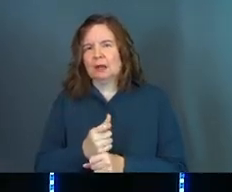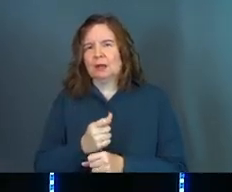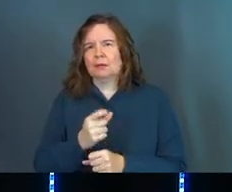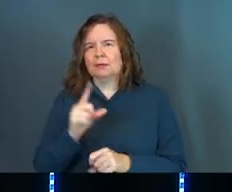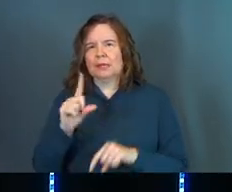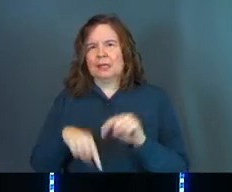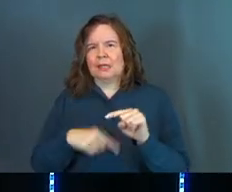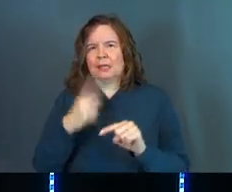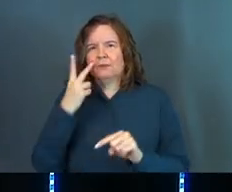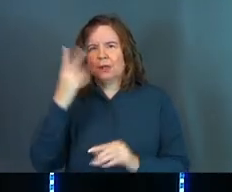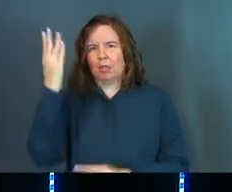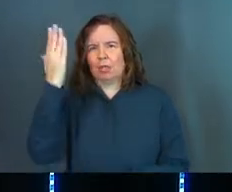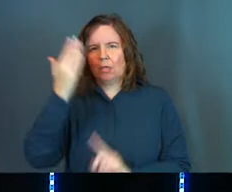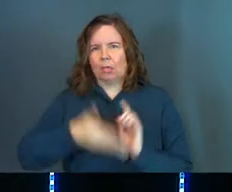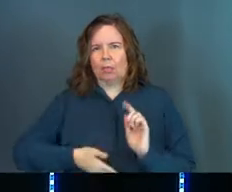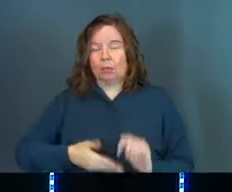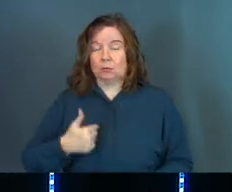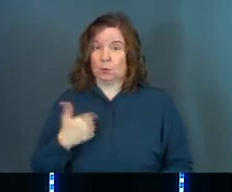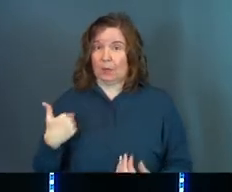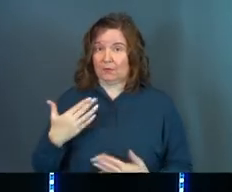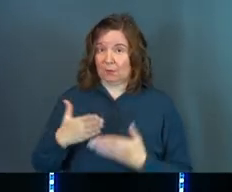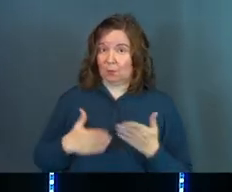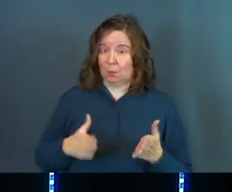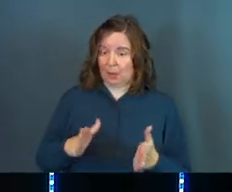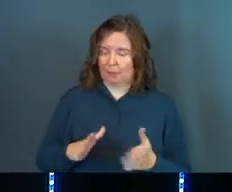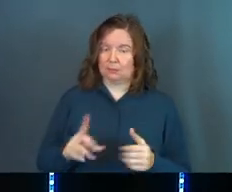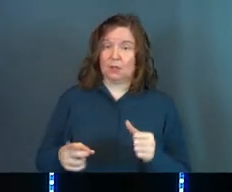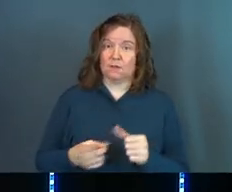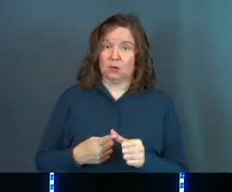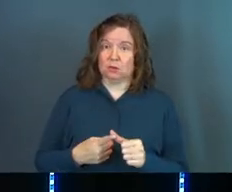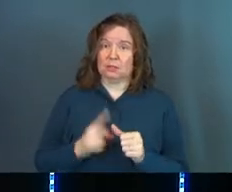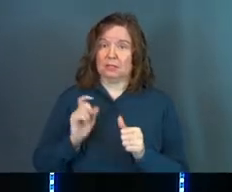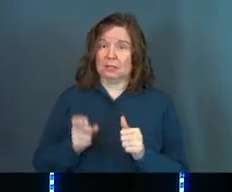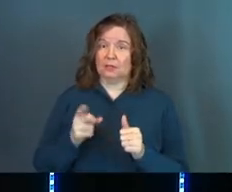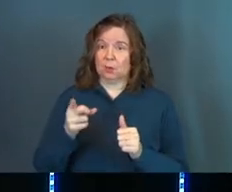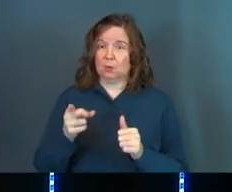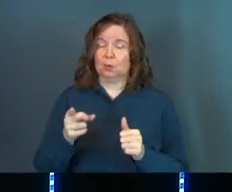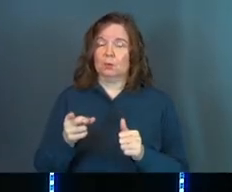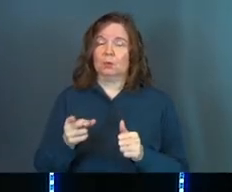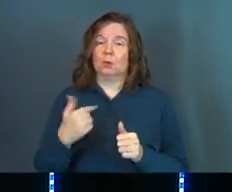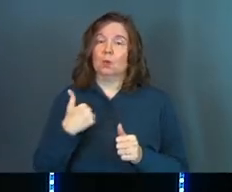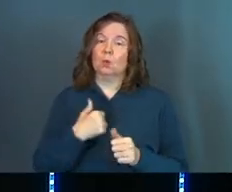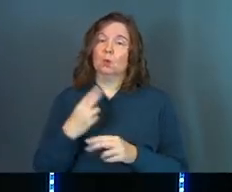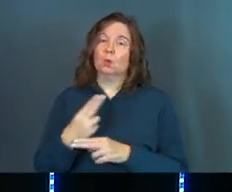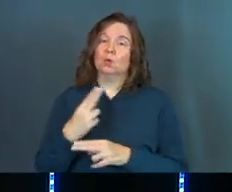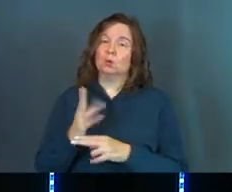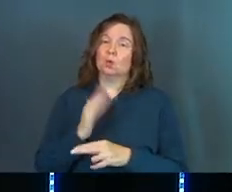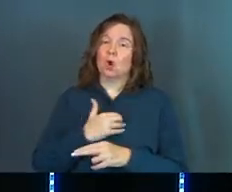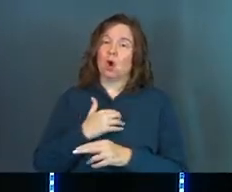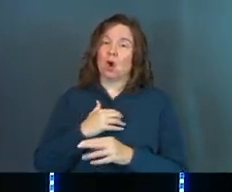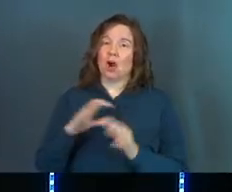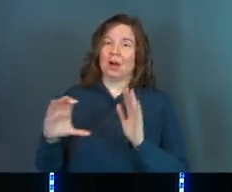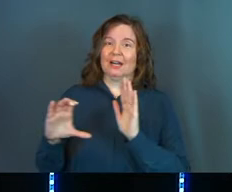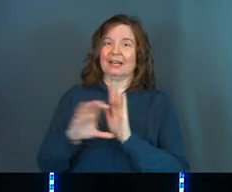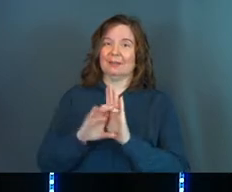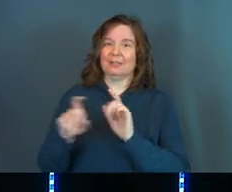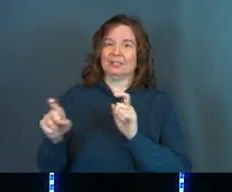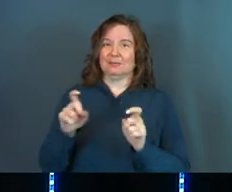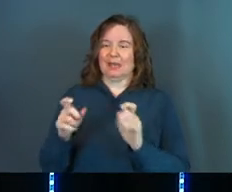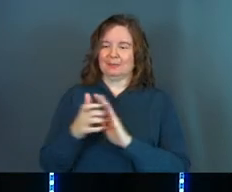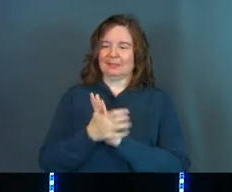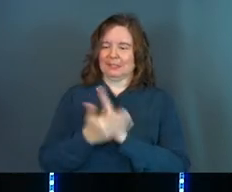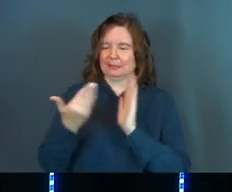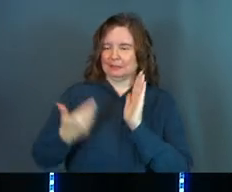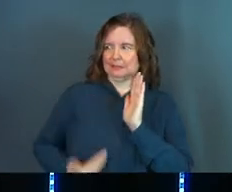invisible in this life? So I've got some ways. The very first one that I'll give you is we use our image management skills, don't